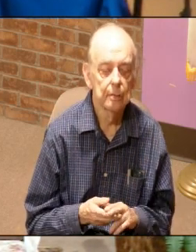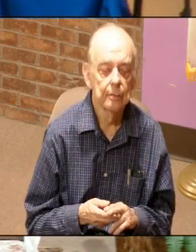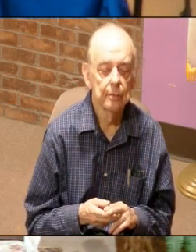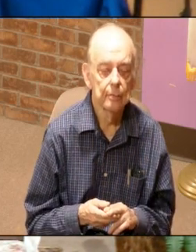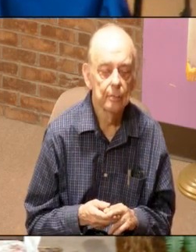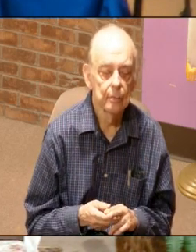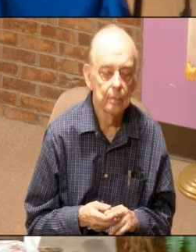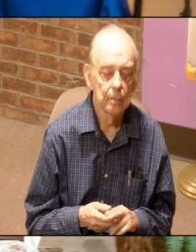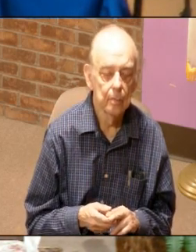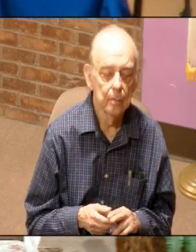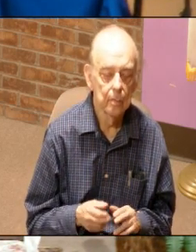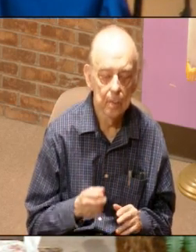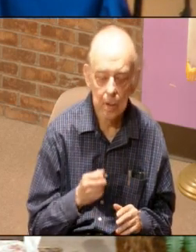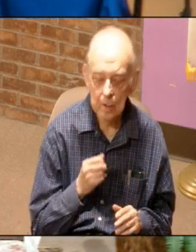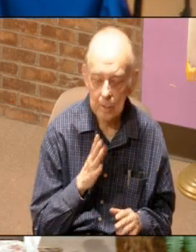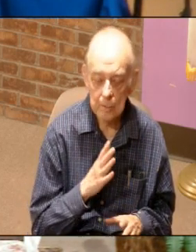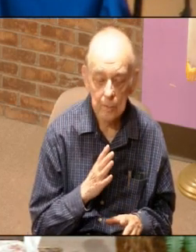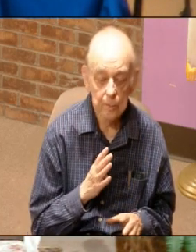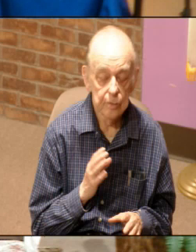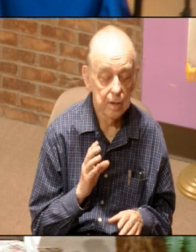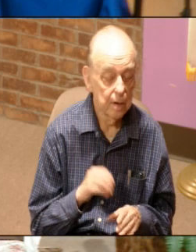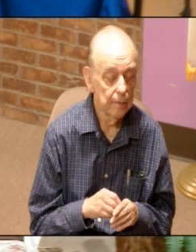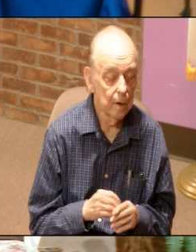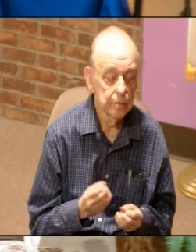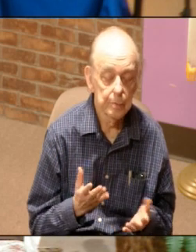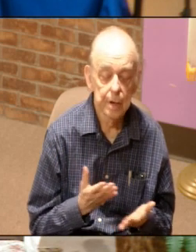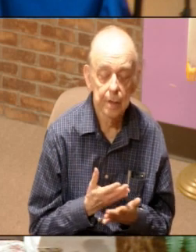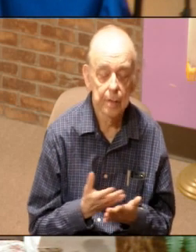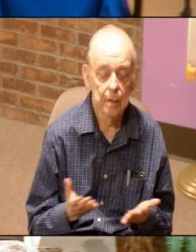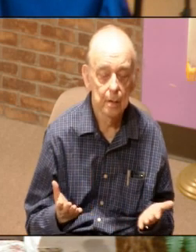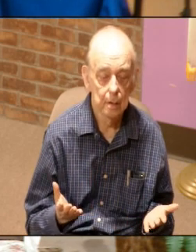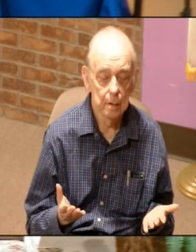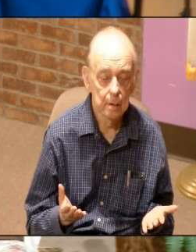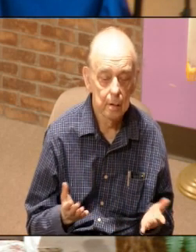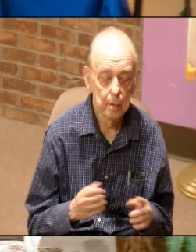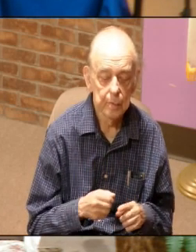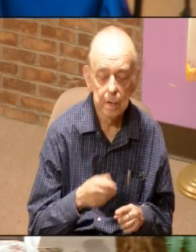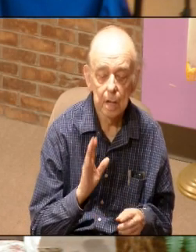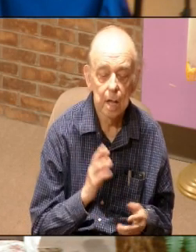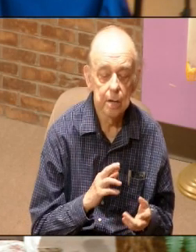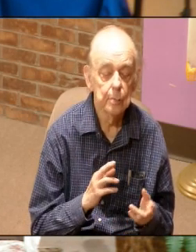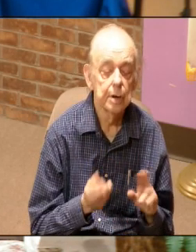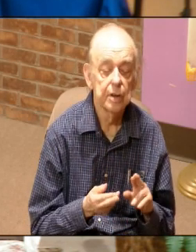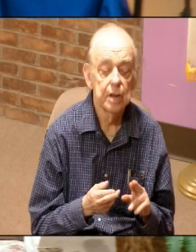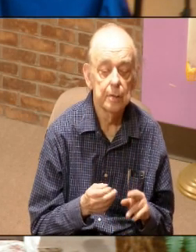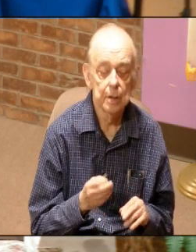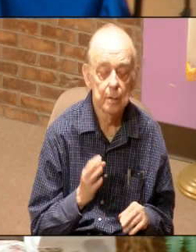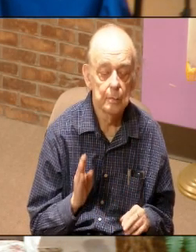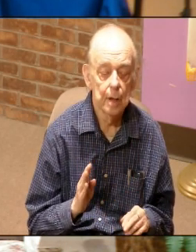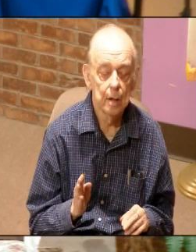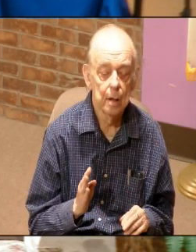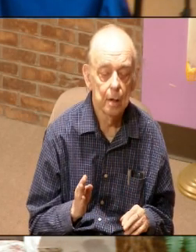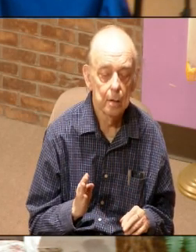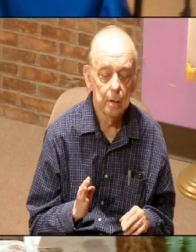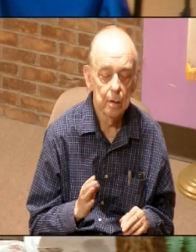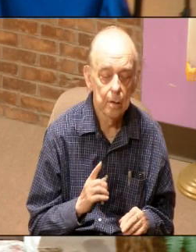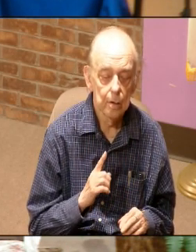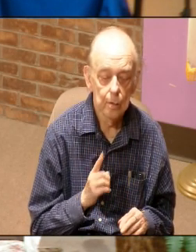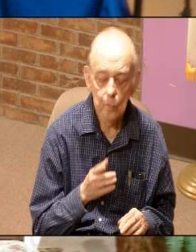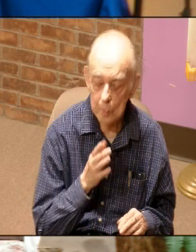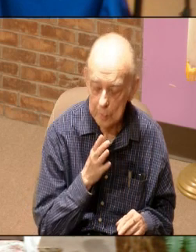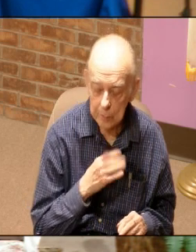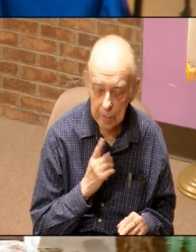She got caught up in a lot of stuff, but God redeemed her. And she was blessed